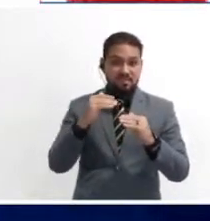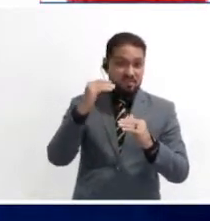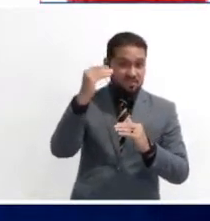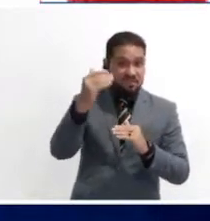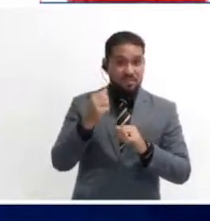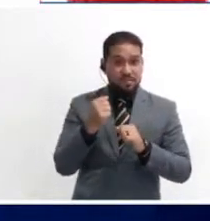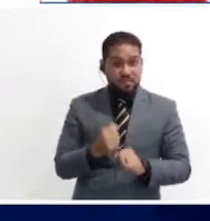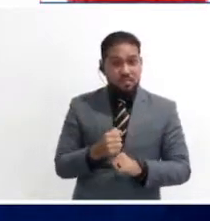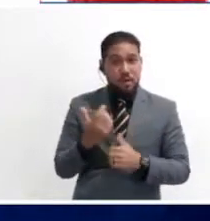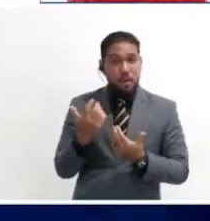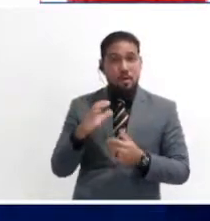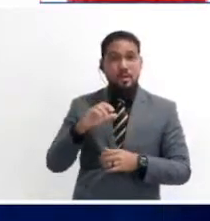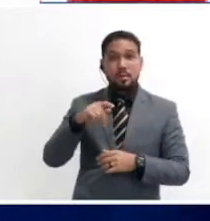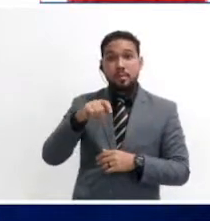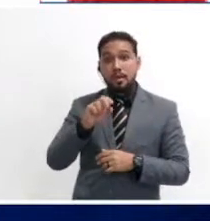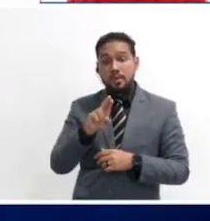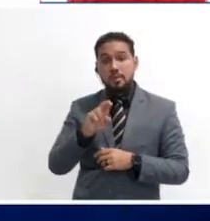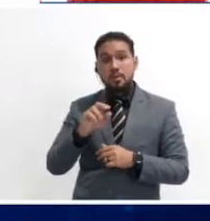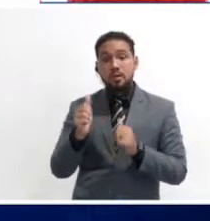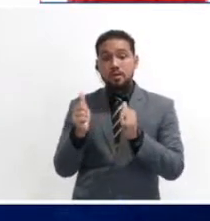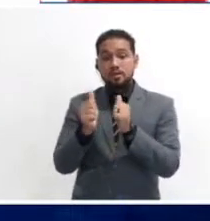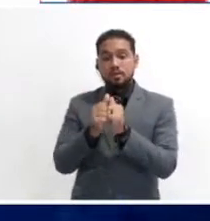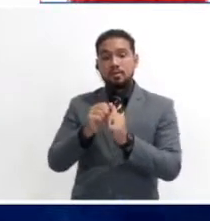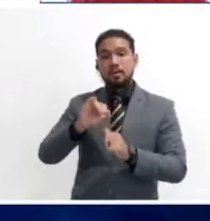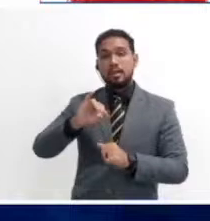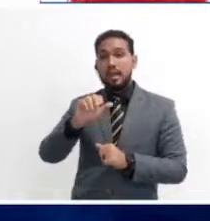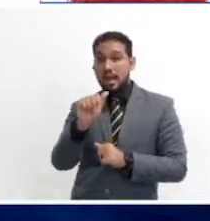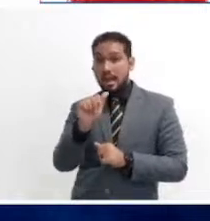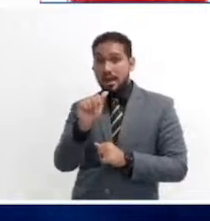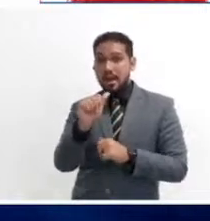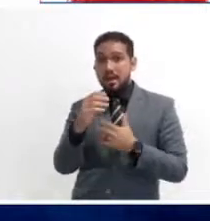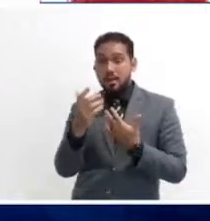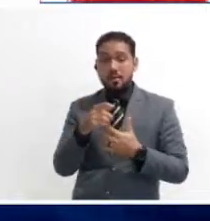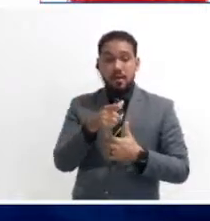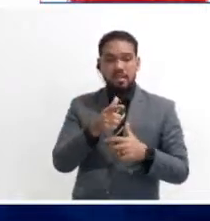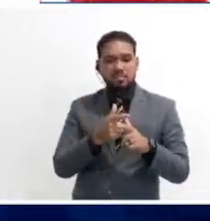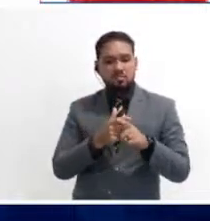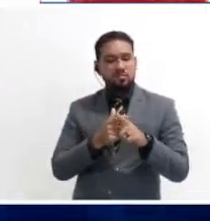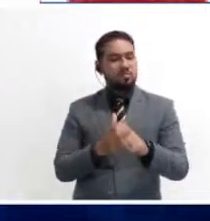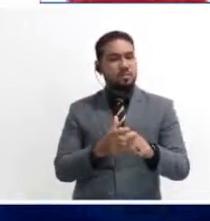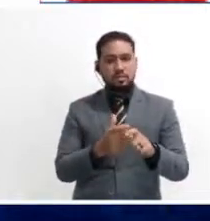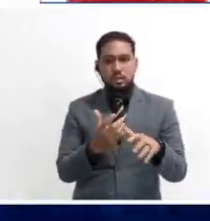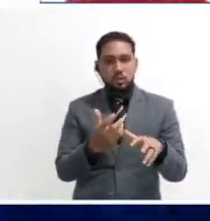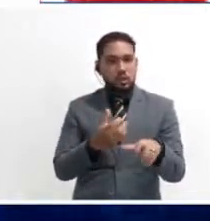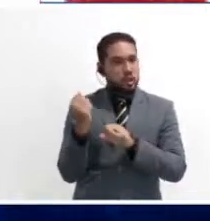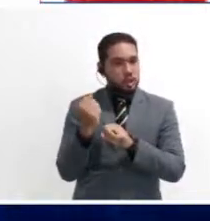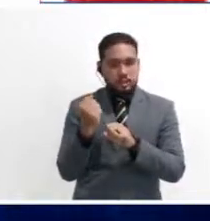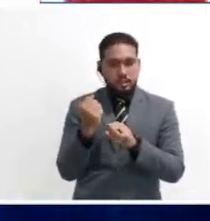systems or high-performance data centers, people are turning to silicon